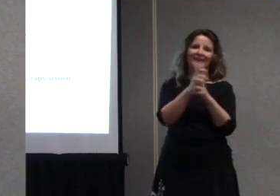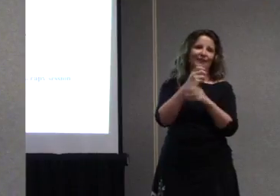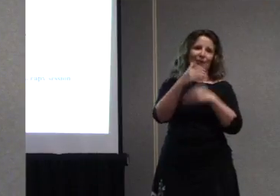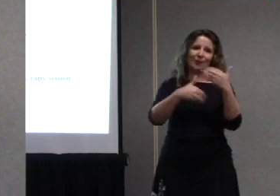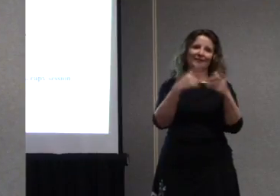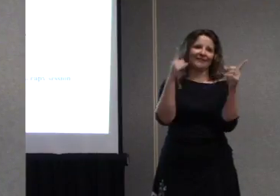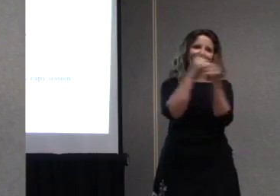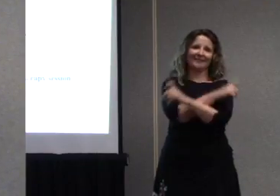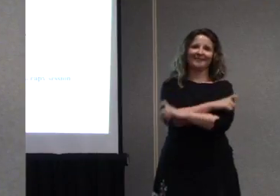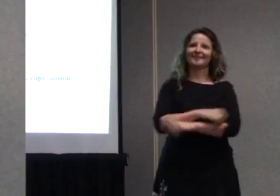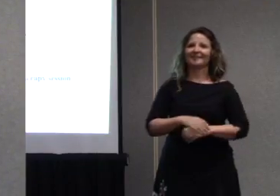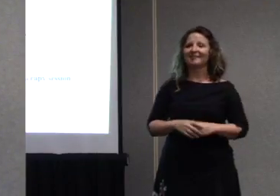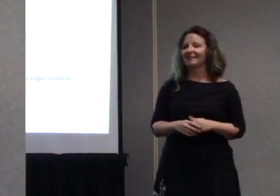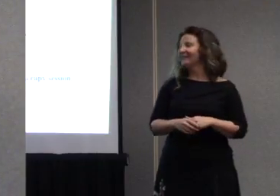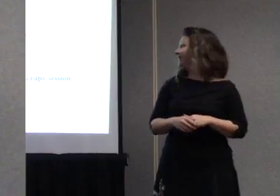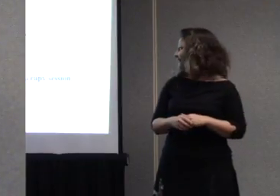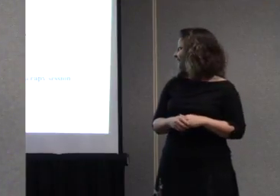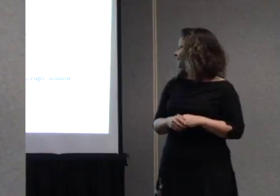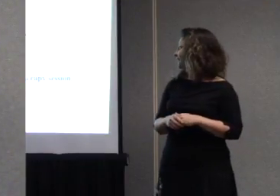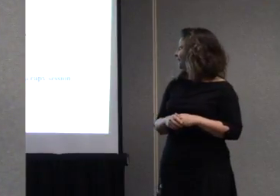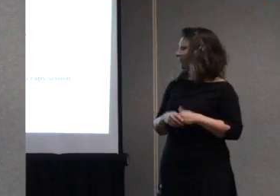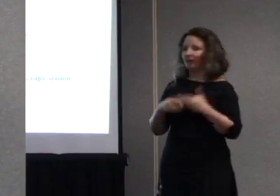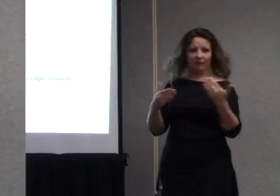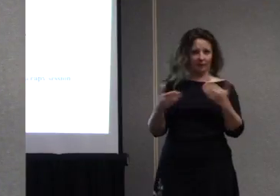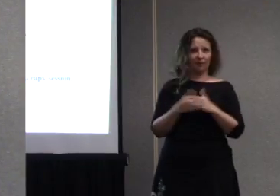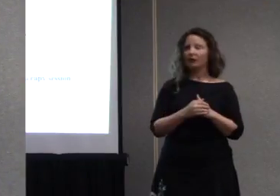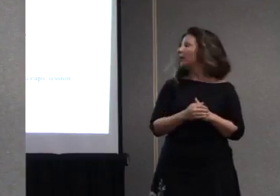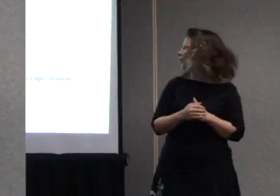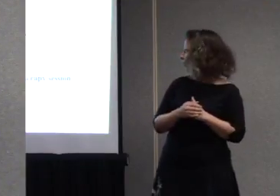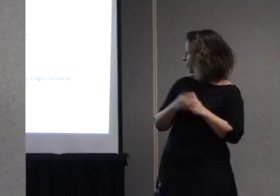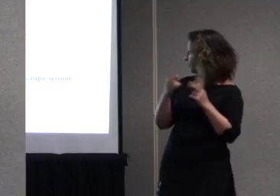So yeah, it's a difficult process.